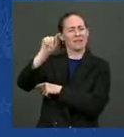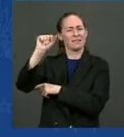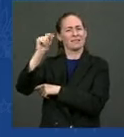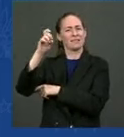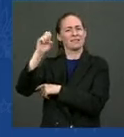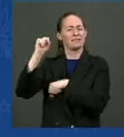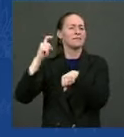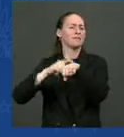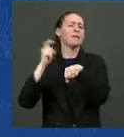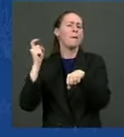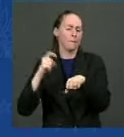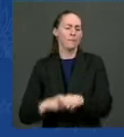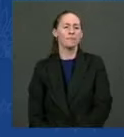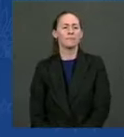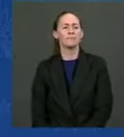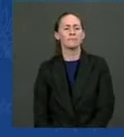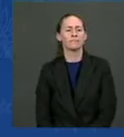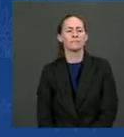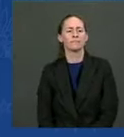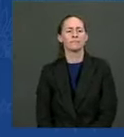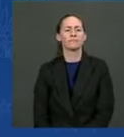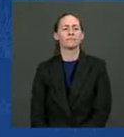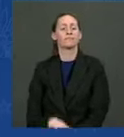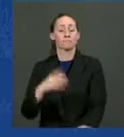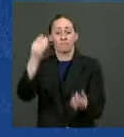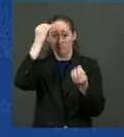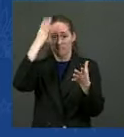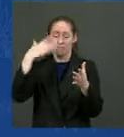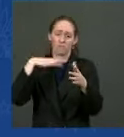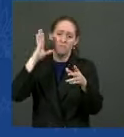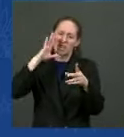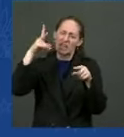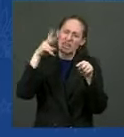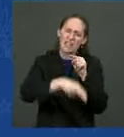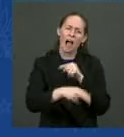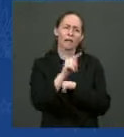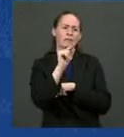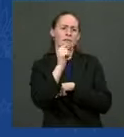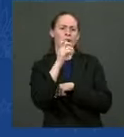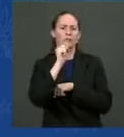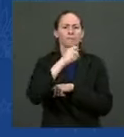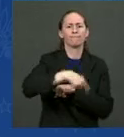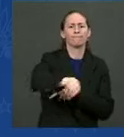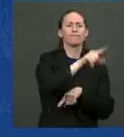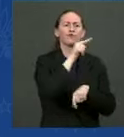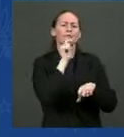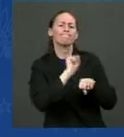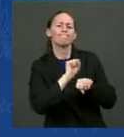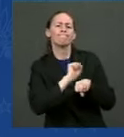this plan cuts taxes for working people. And best of all, the cost of these